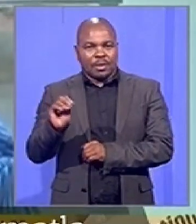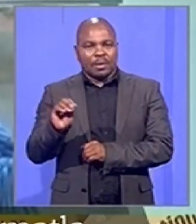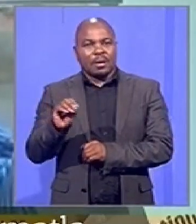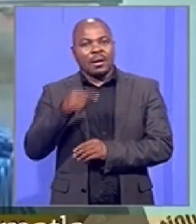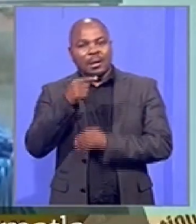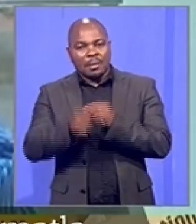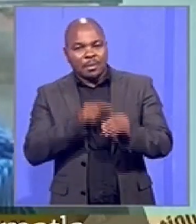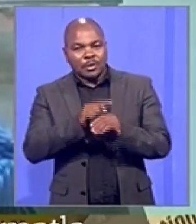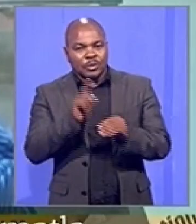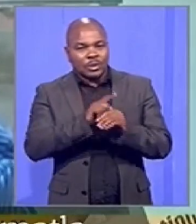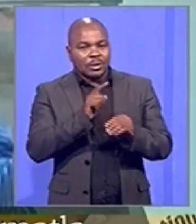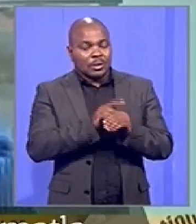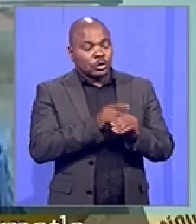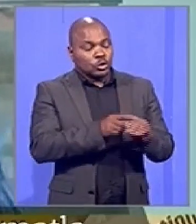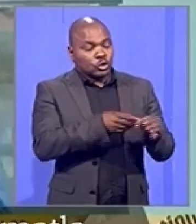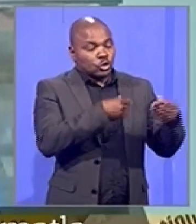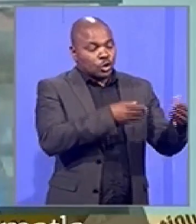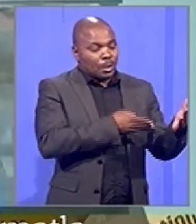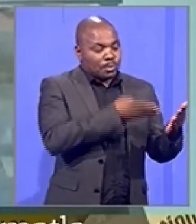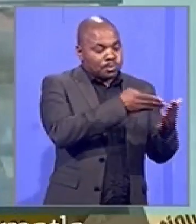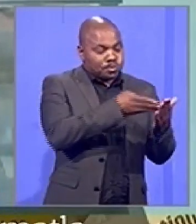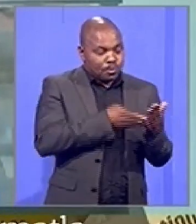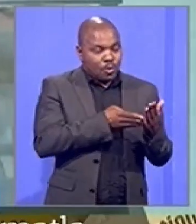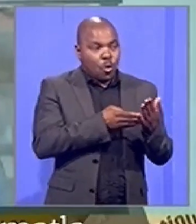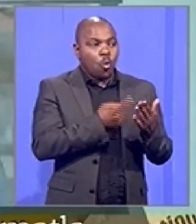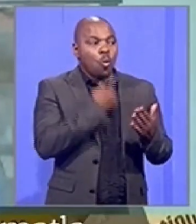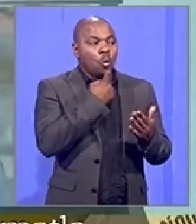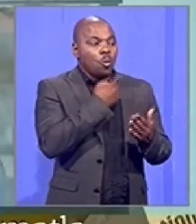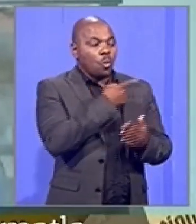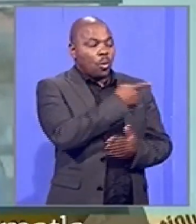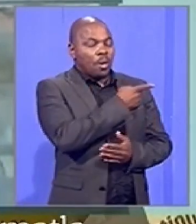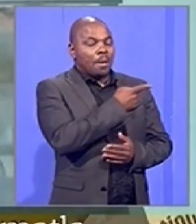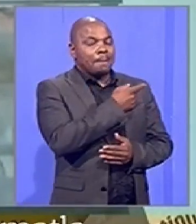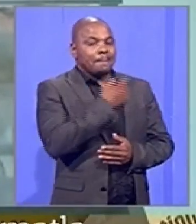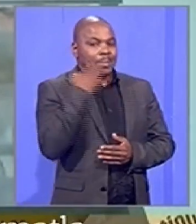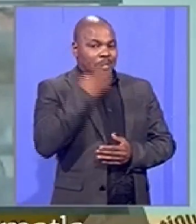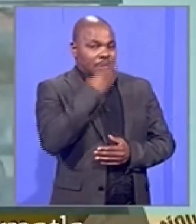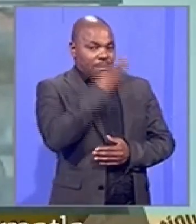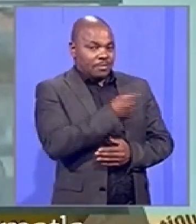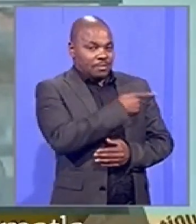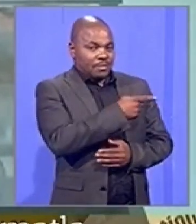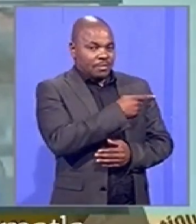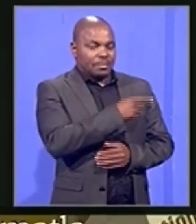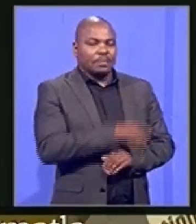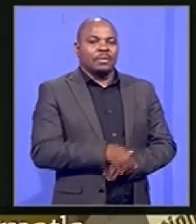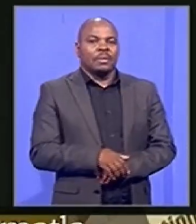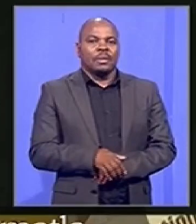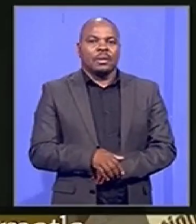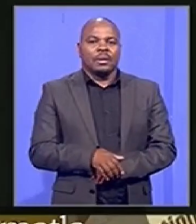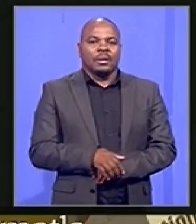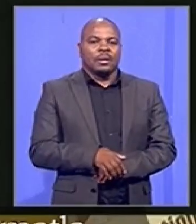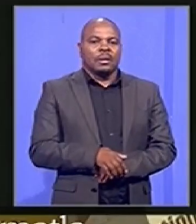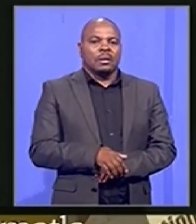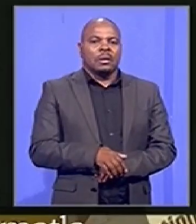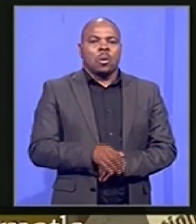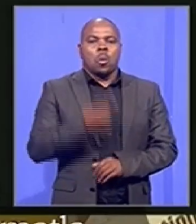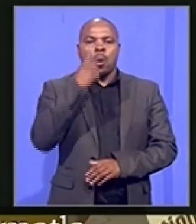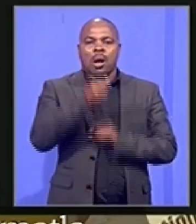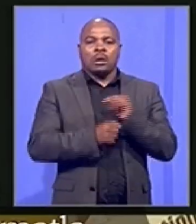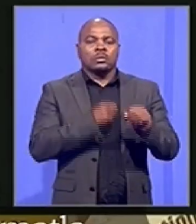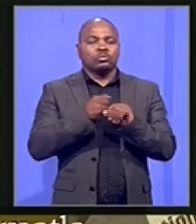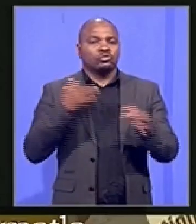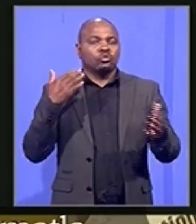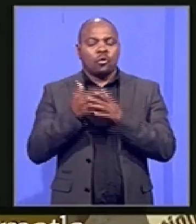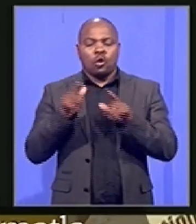could be contained in the two documents which the minister is reluctant to share with the committee. Ke nako e fetang selemo